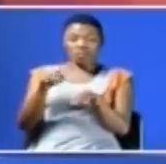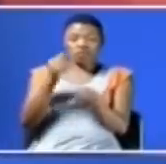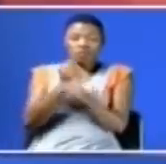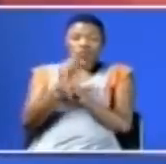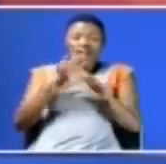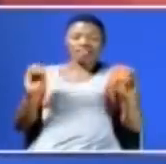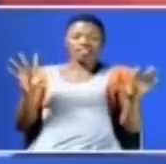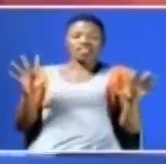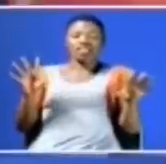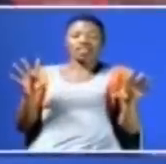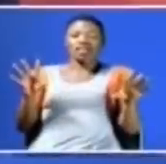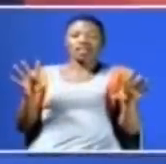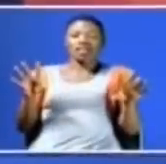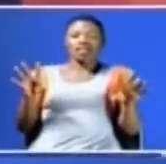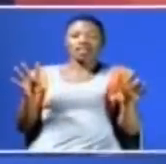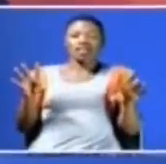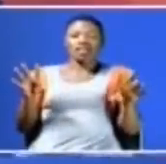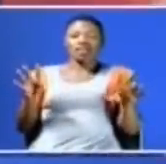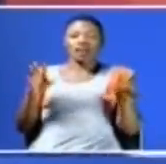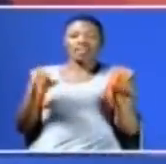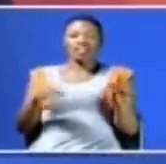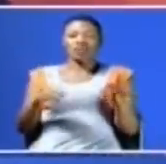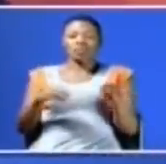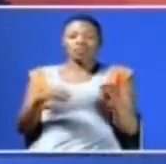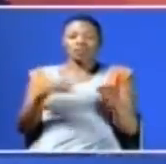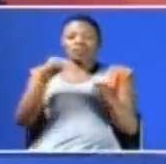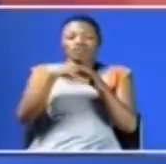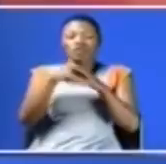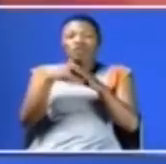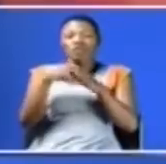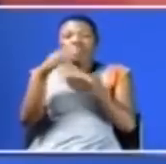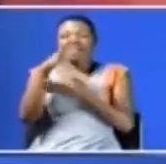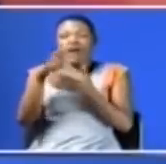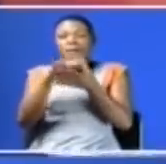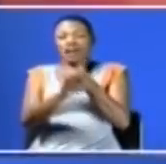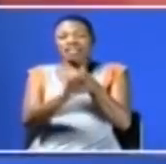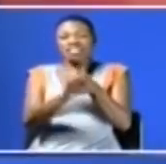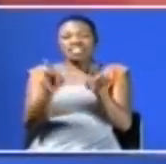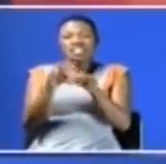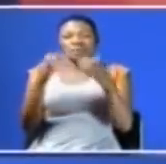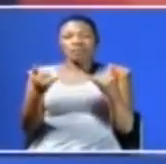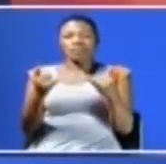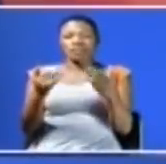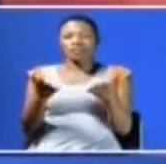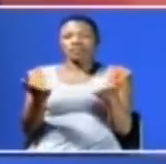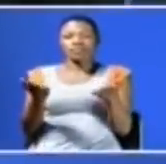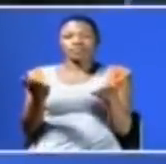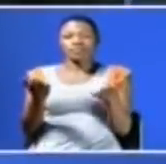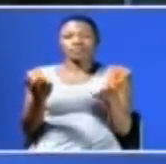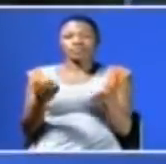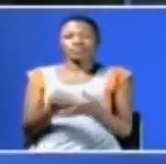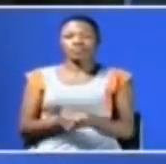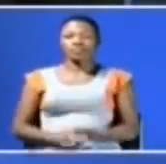become an appendage of the executive, or they become part of the ruling party, as has happened now, then I think they should be held to account. So